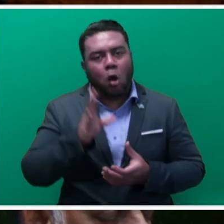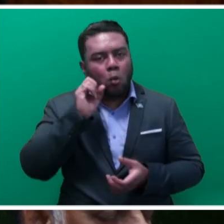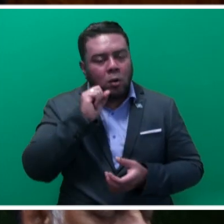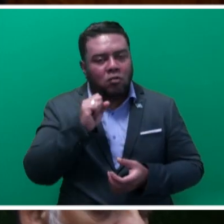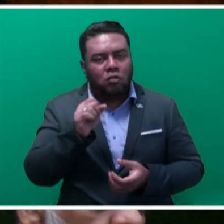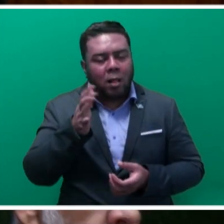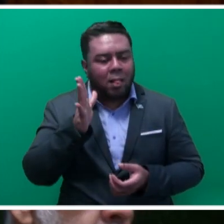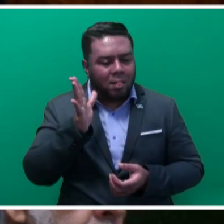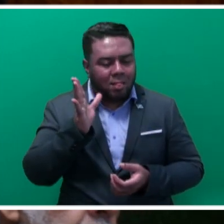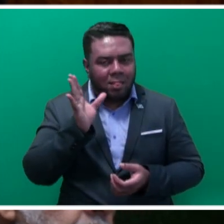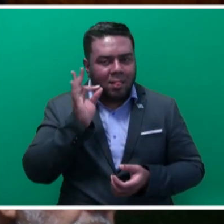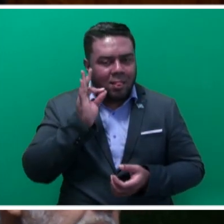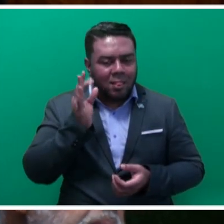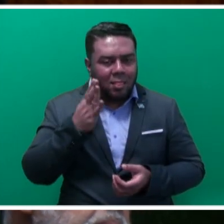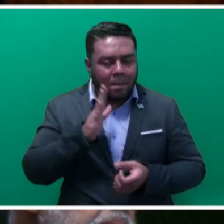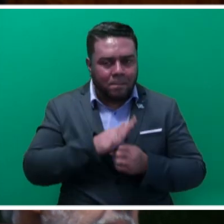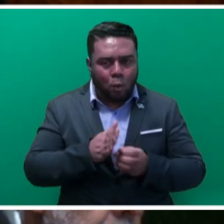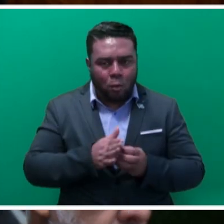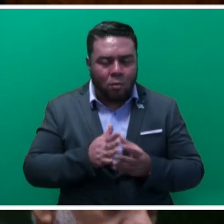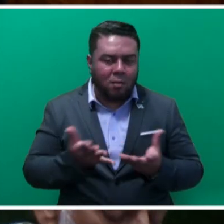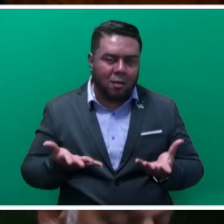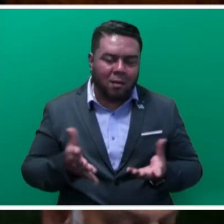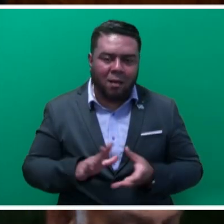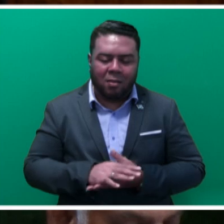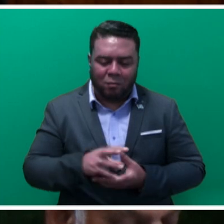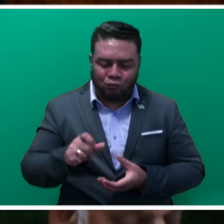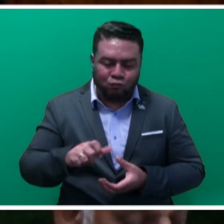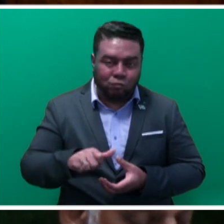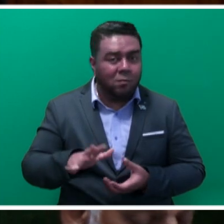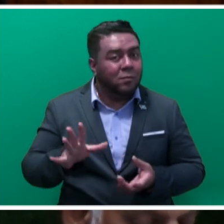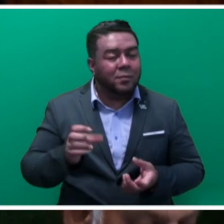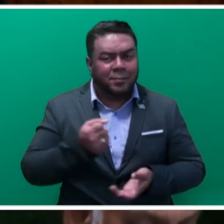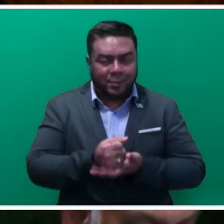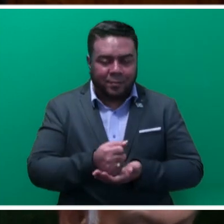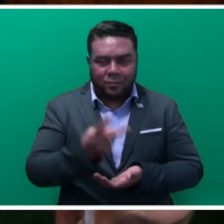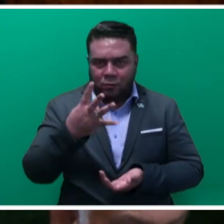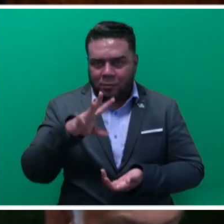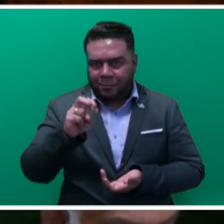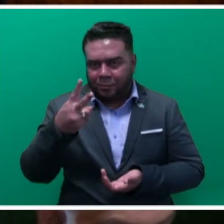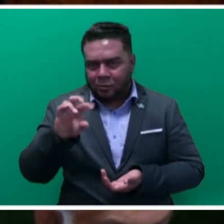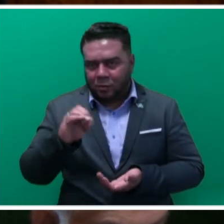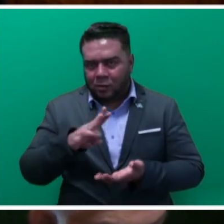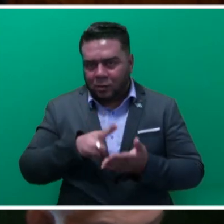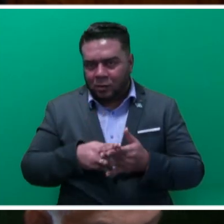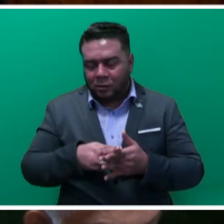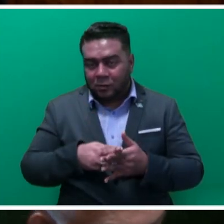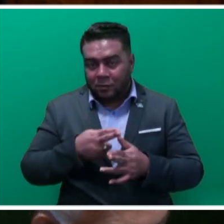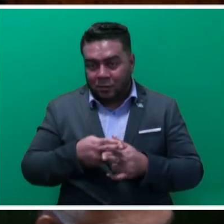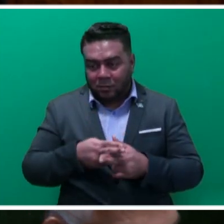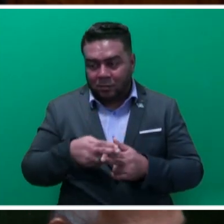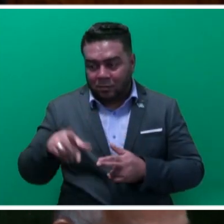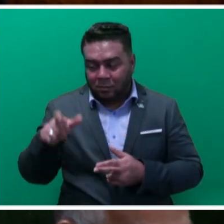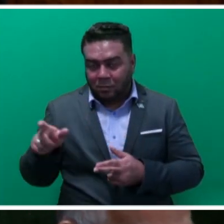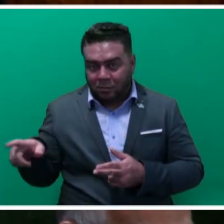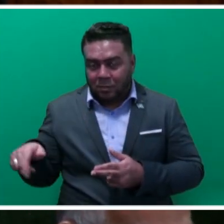and lemon. Through the support, 420 farmers have been trained in fruit